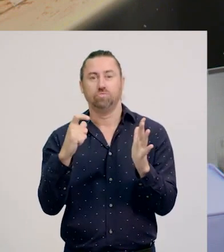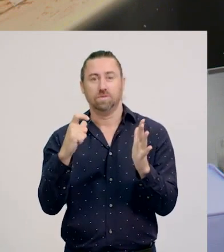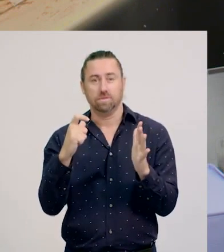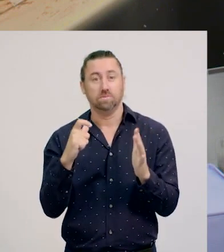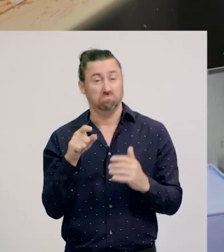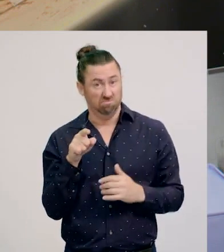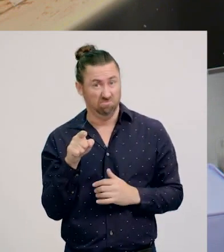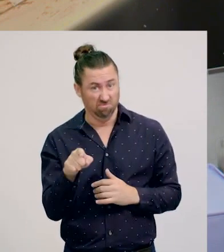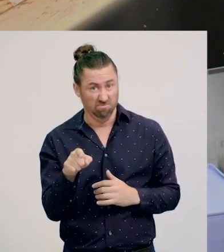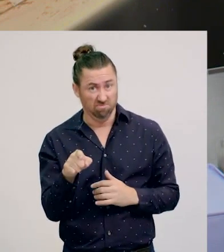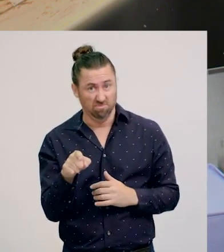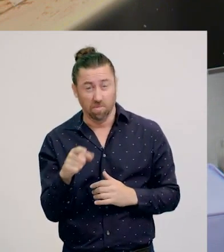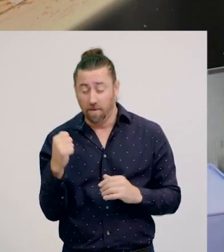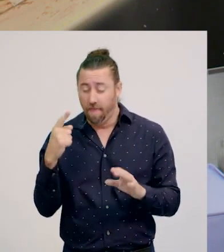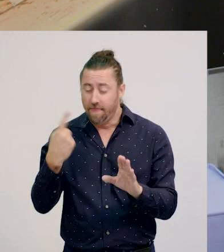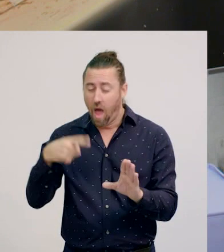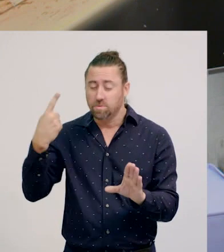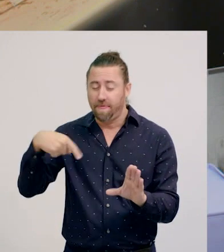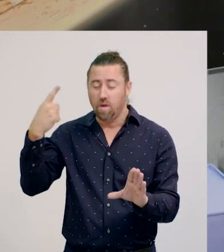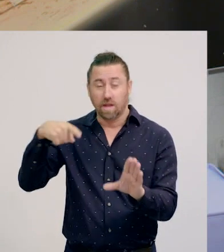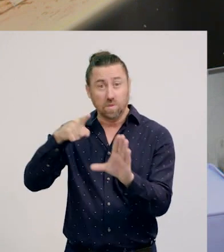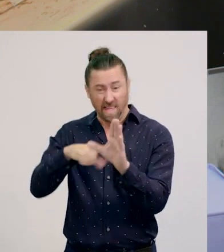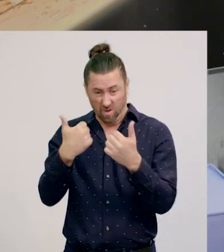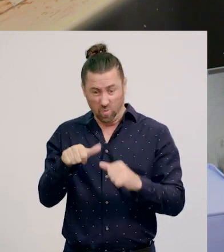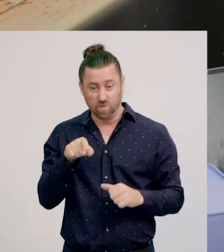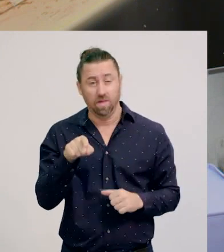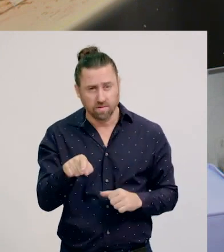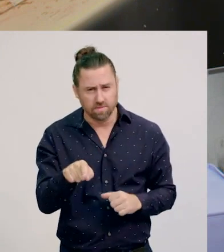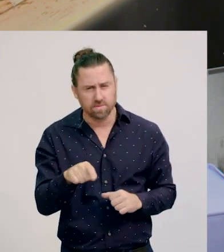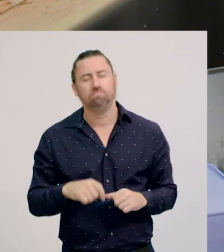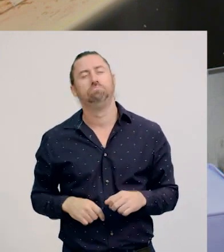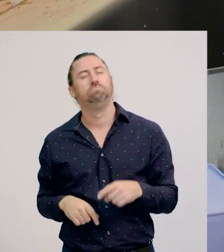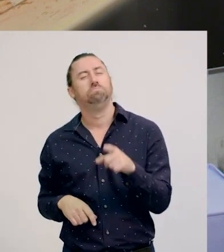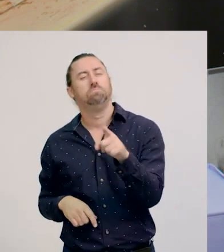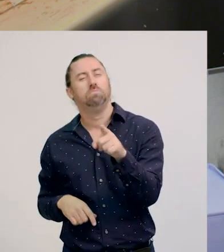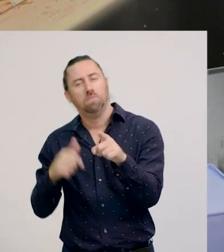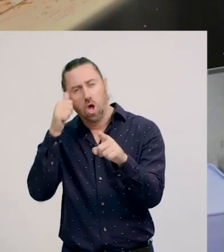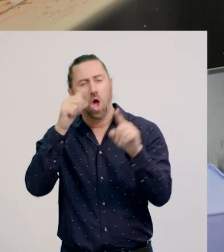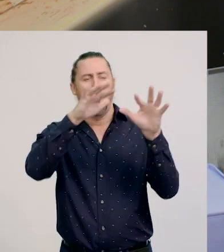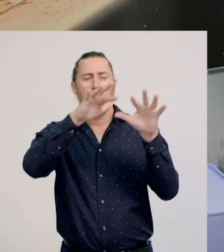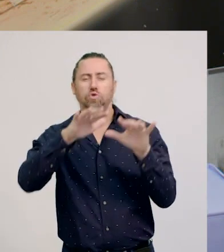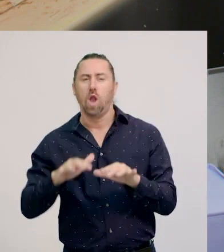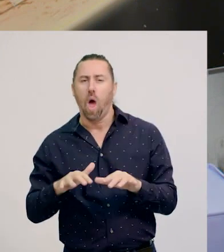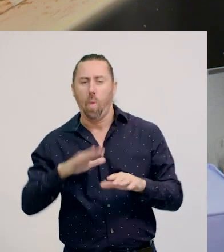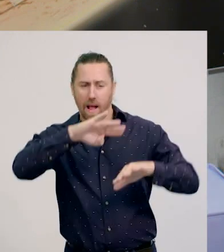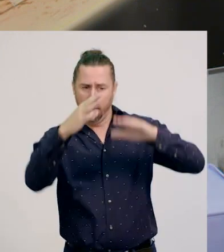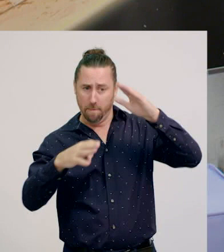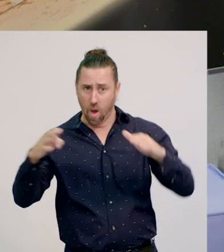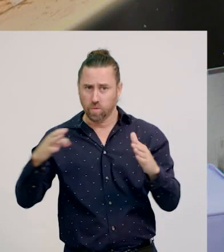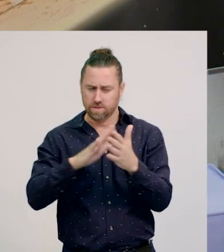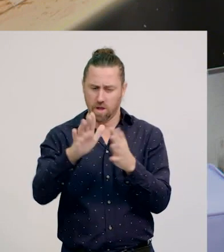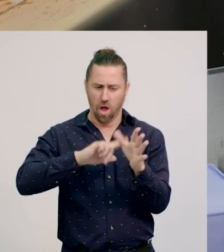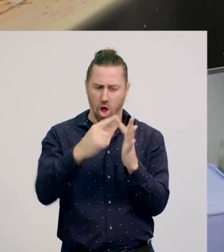has actually been used for thousands of years. Have you ever heard of the Snowy Mountains